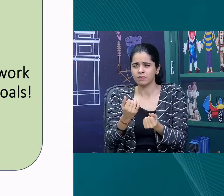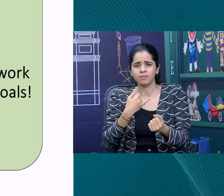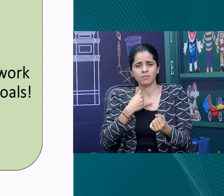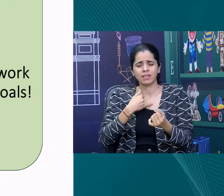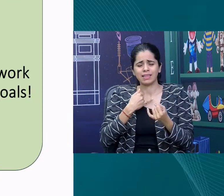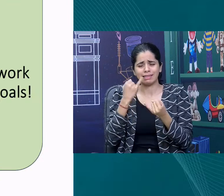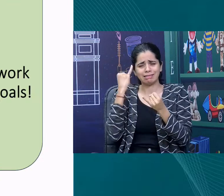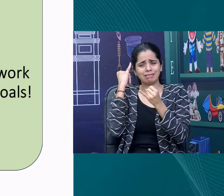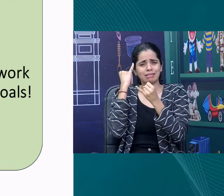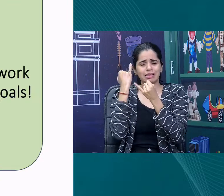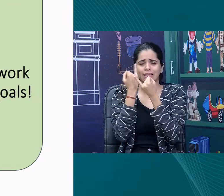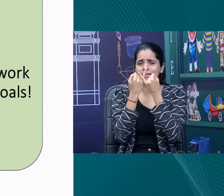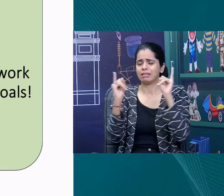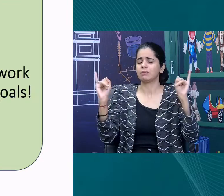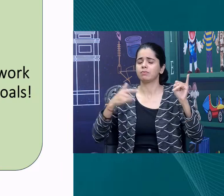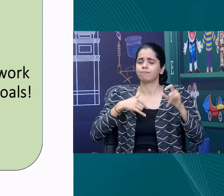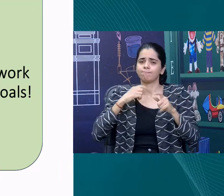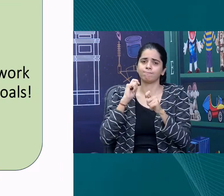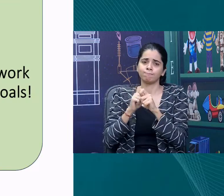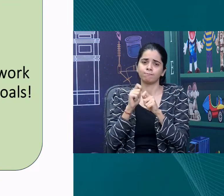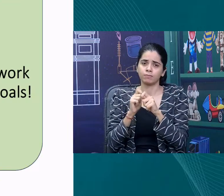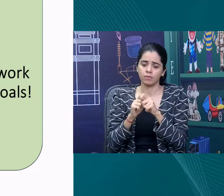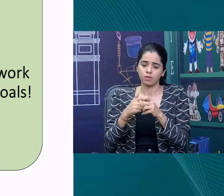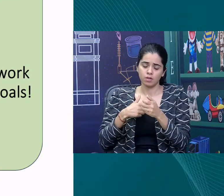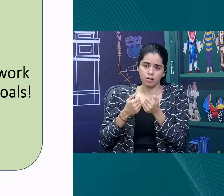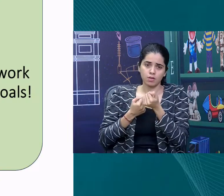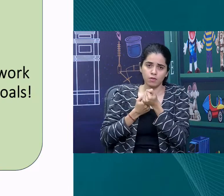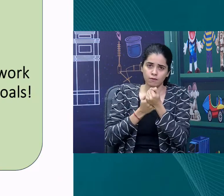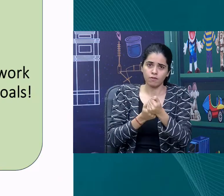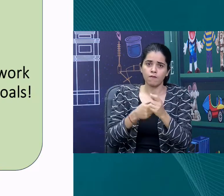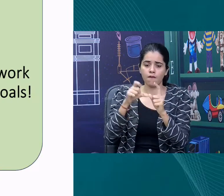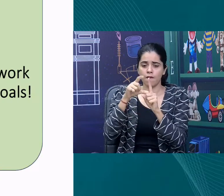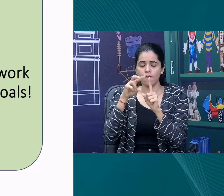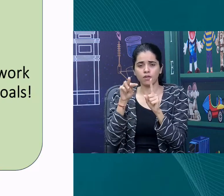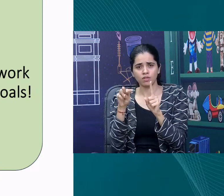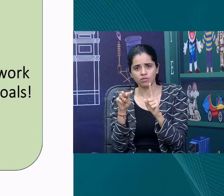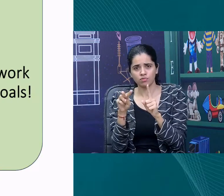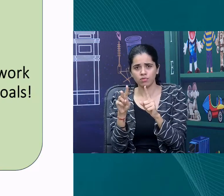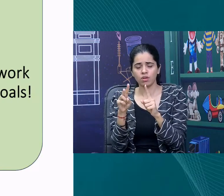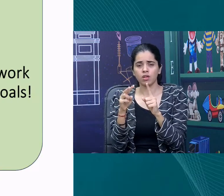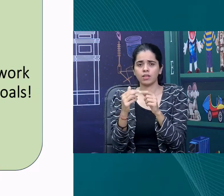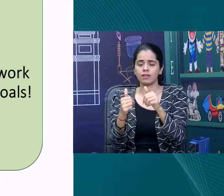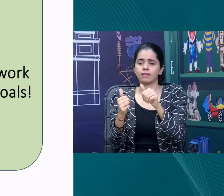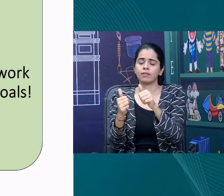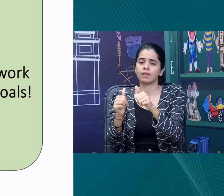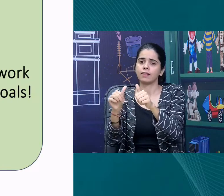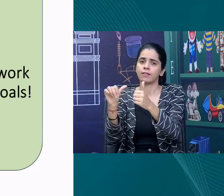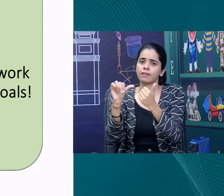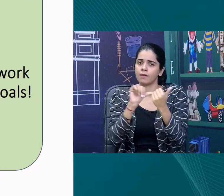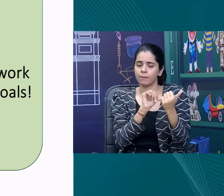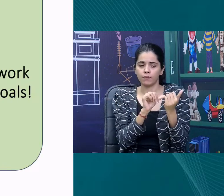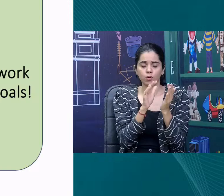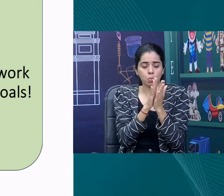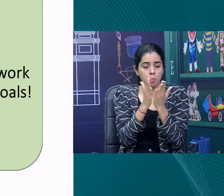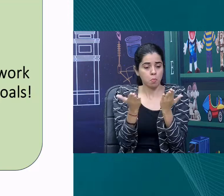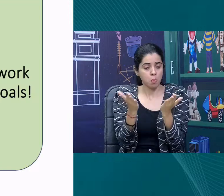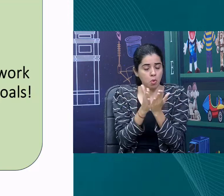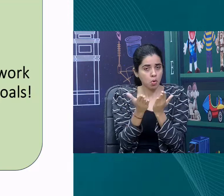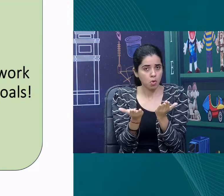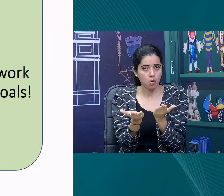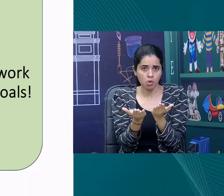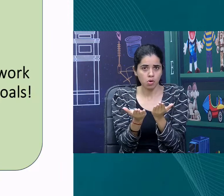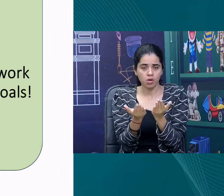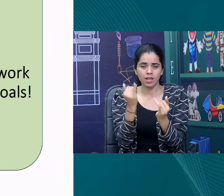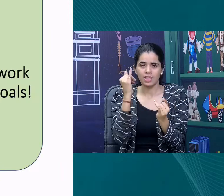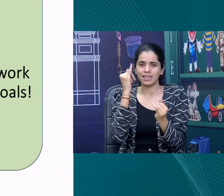independently. One child is supported, and they have a dictionary if they want to. They can come and refer. They can refer to books if it's for